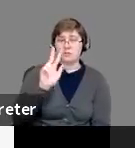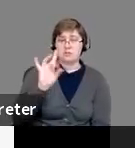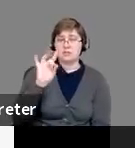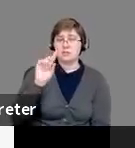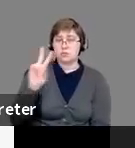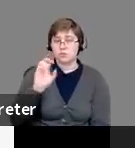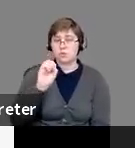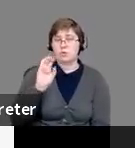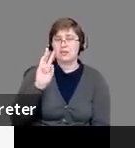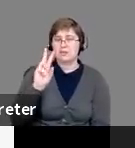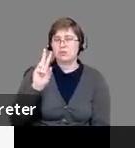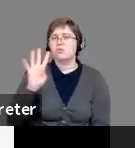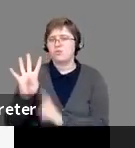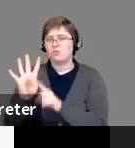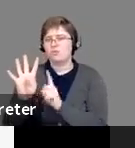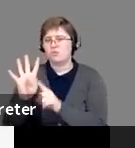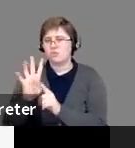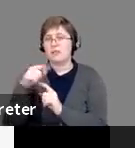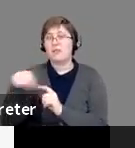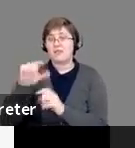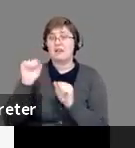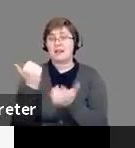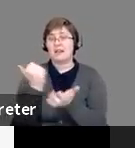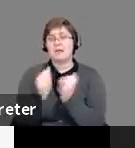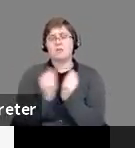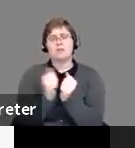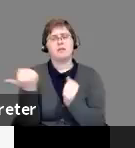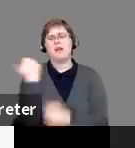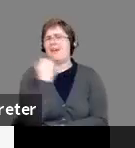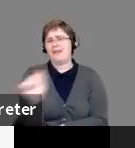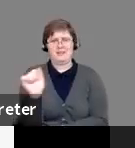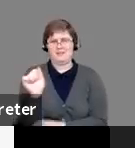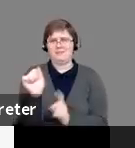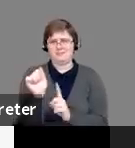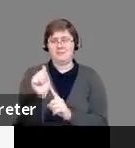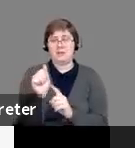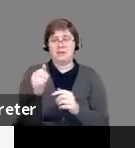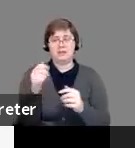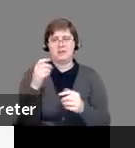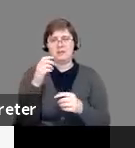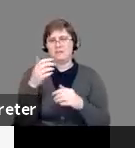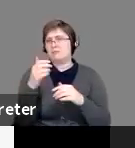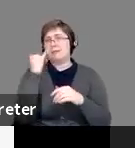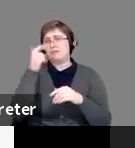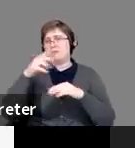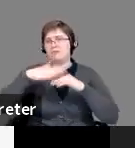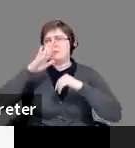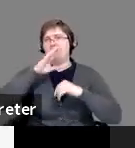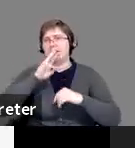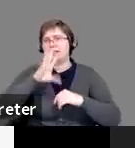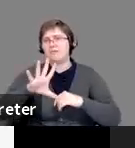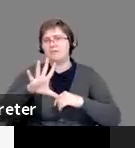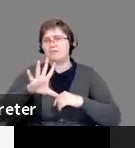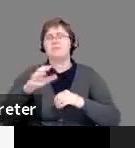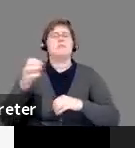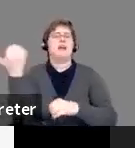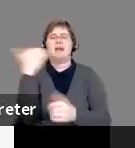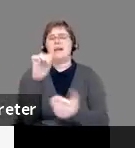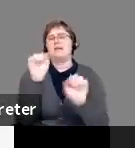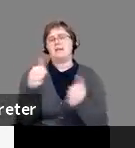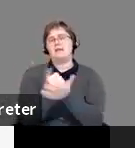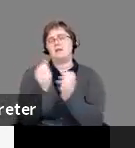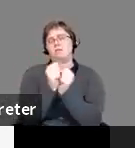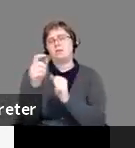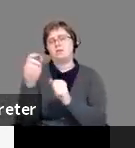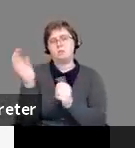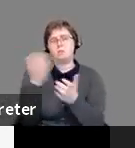419-382-0624. What's going to happen here is that they're going to be able to help you with anything for those 65 years and older. So again, I really